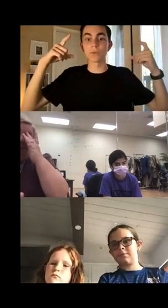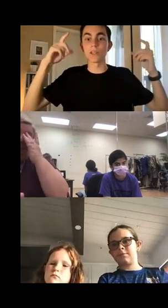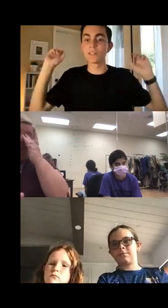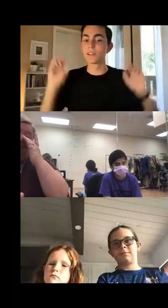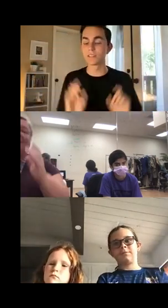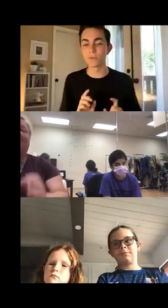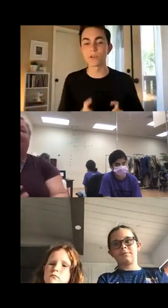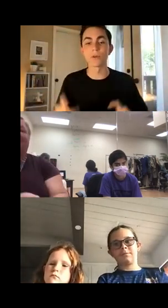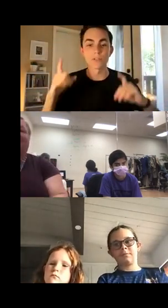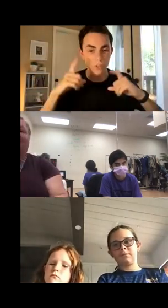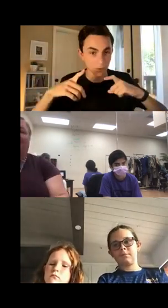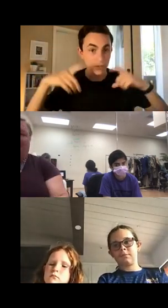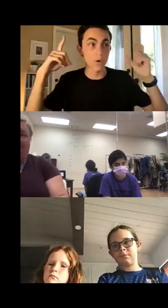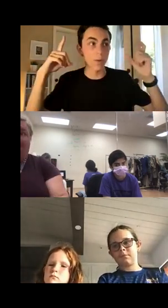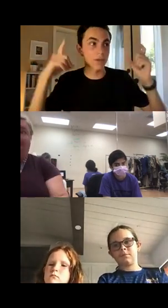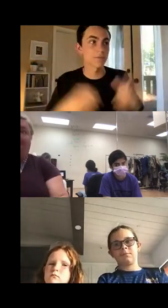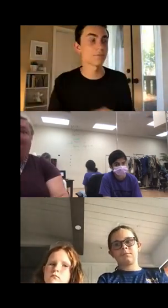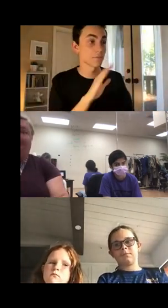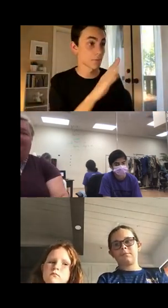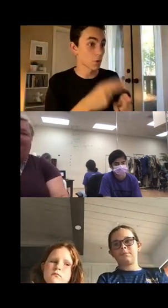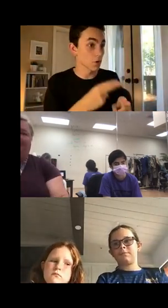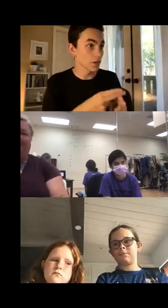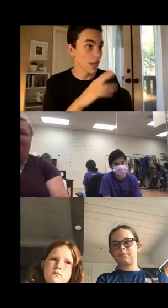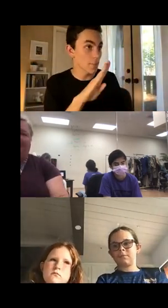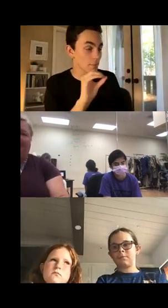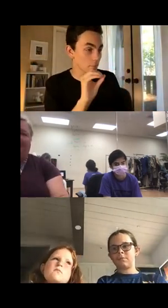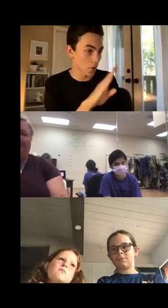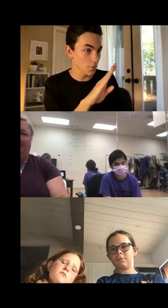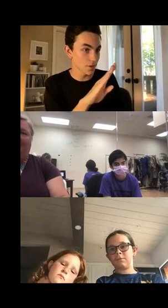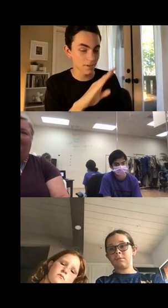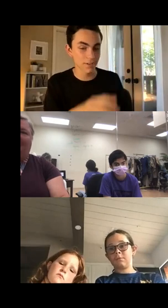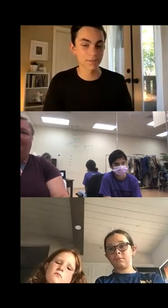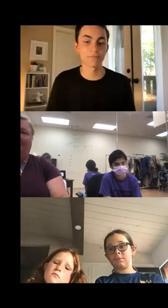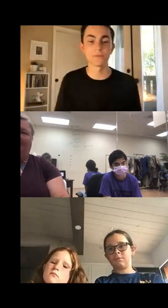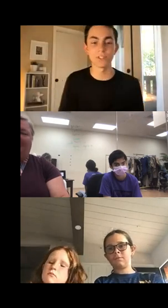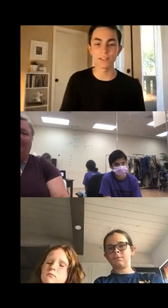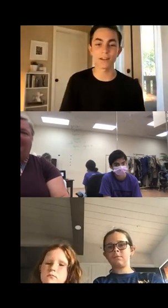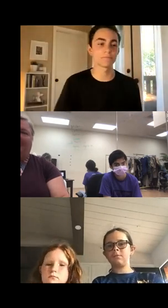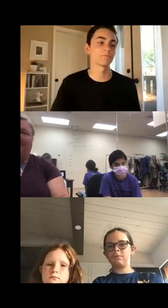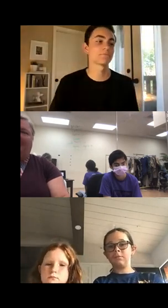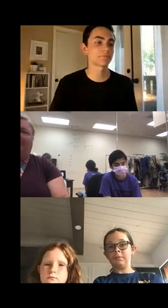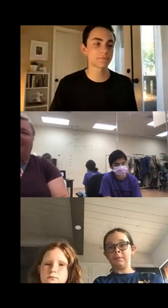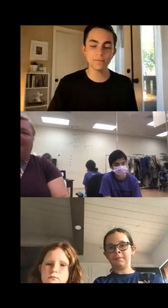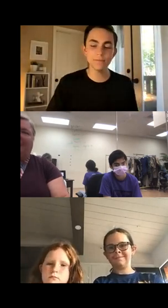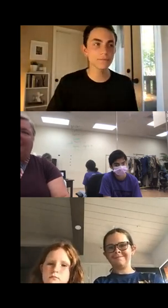up, right? Same with our eyebrows. Our eyebrows go up. Your name, Bob? Just like that.